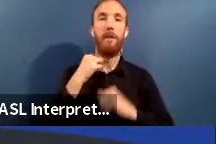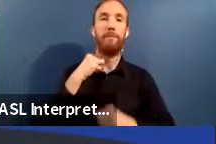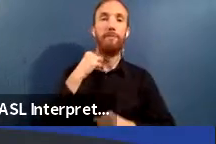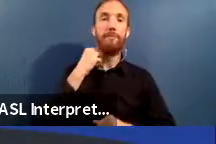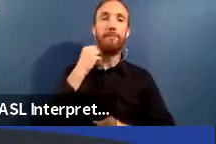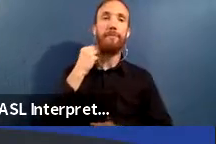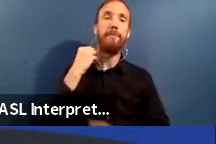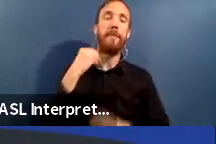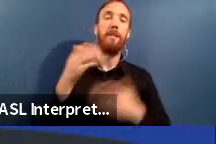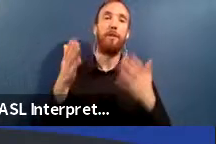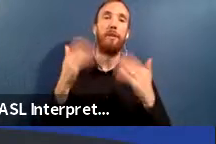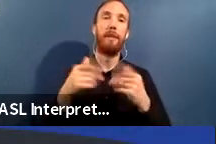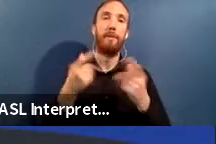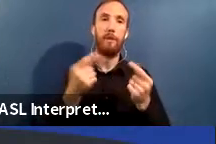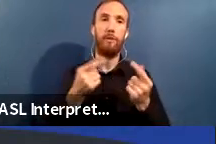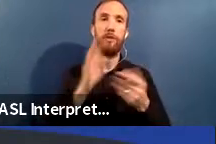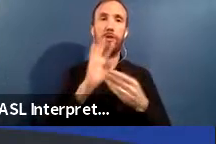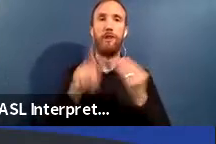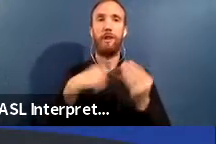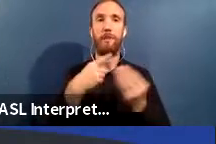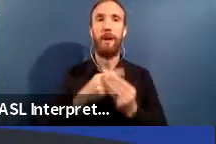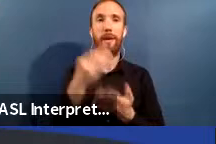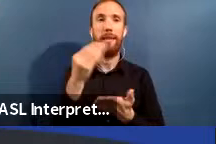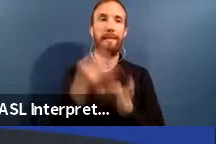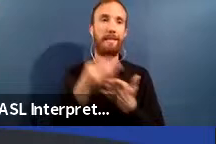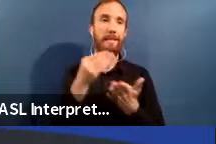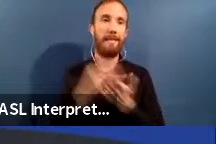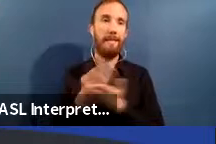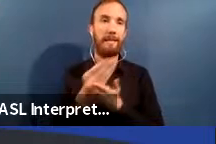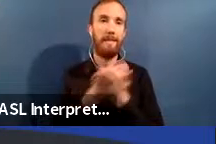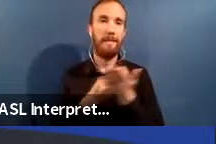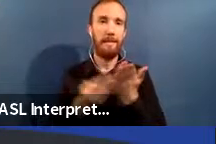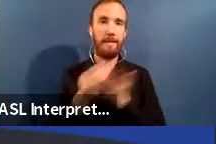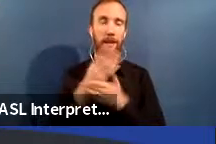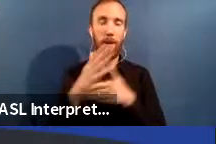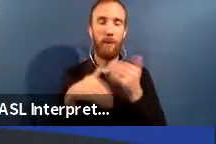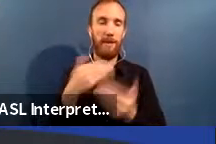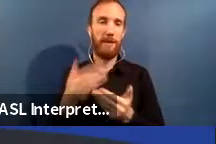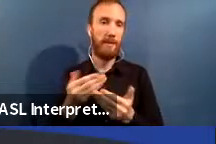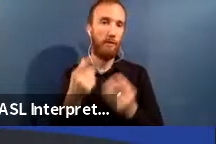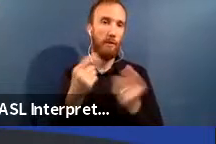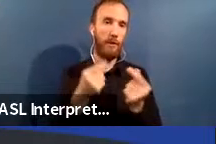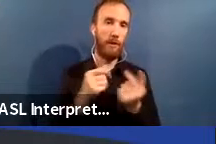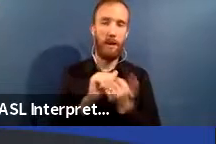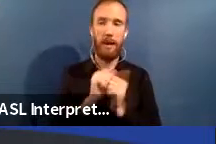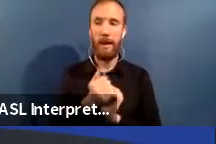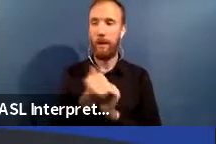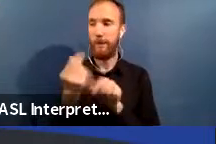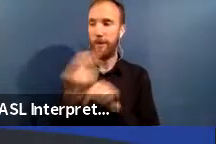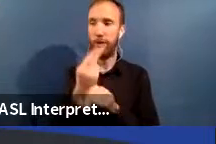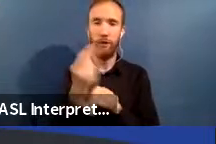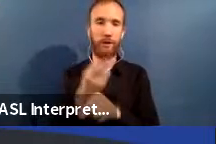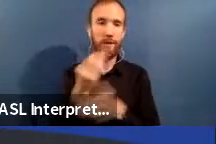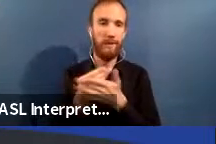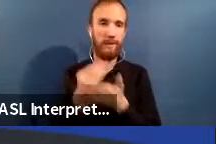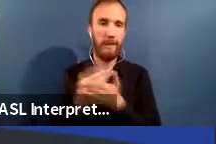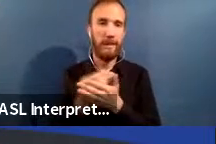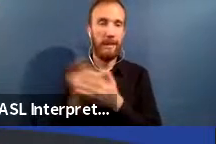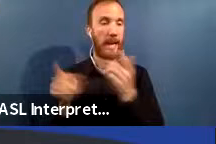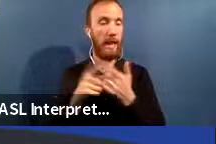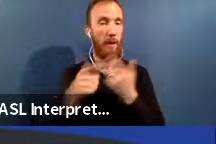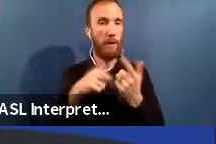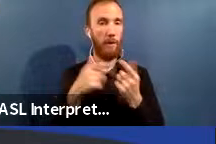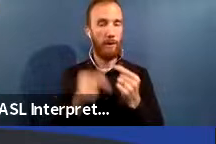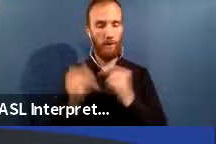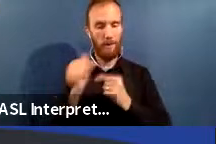investment process. What do we do? How do we spend money in Chicago Public Schools? Then we go back with our equity indexing, looking